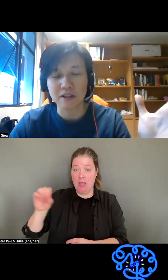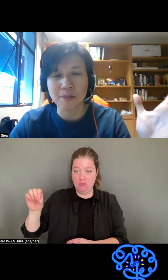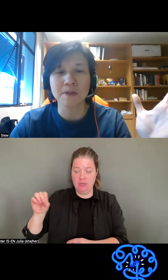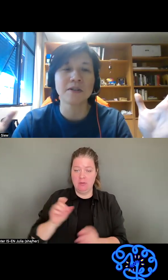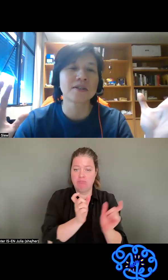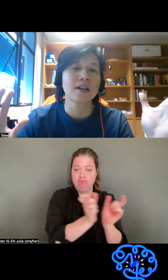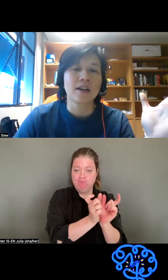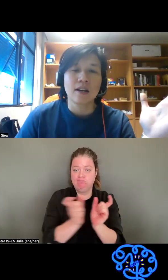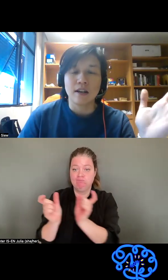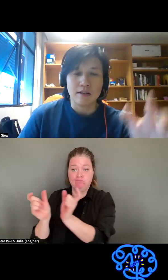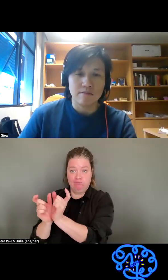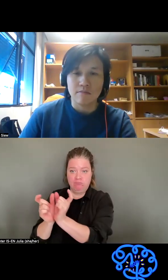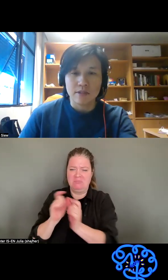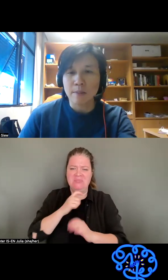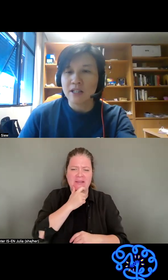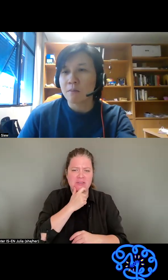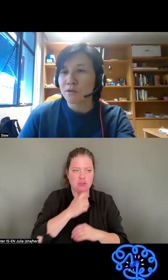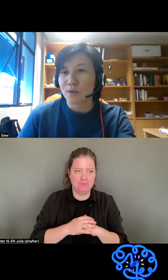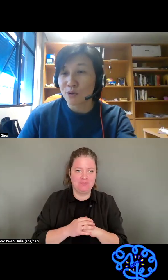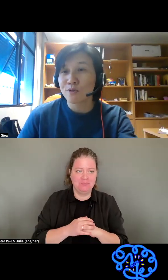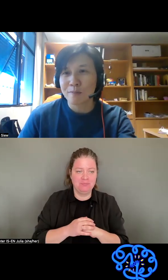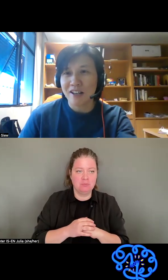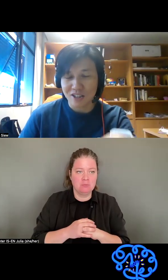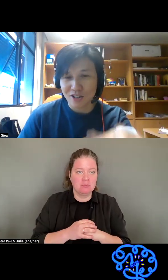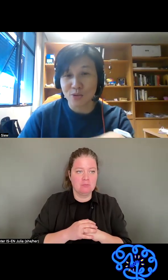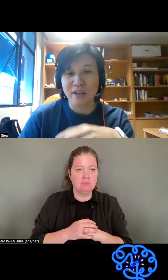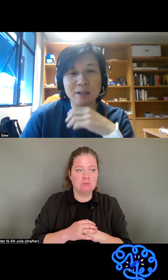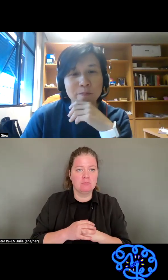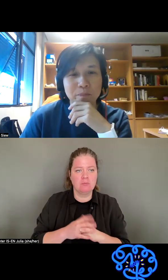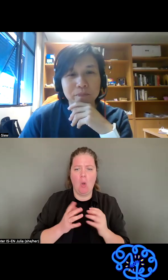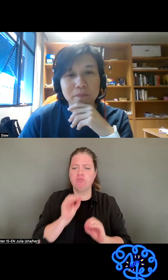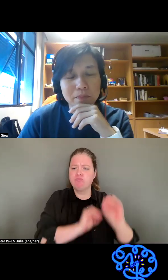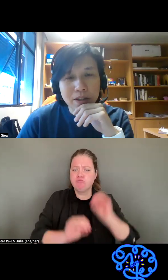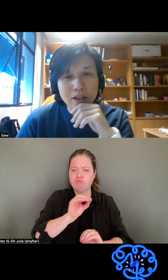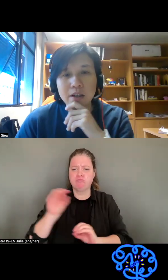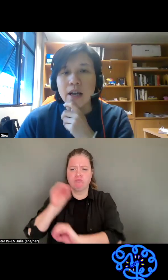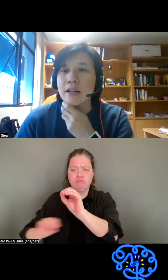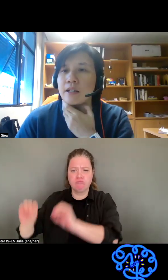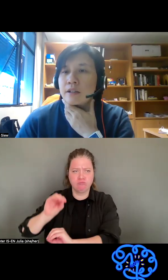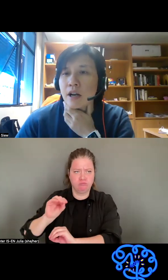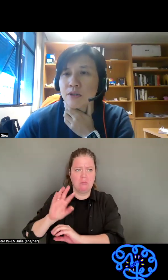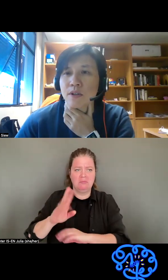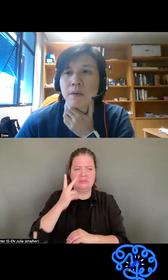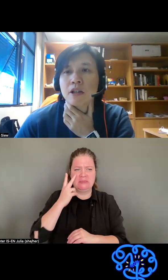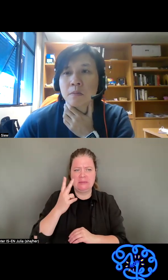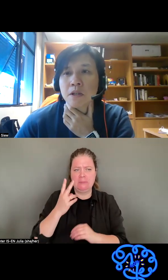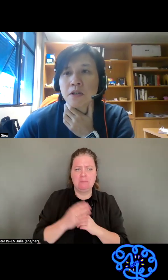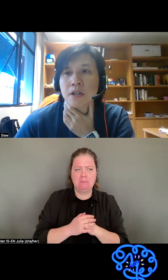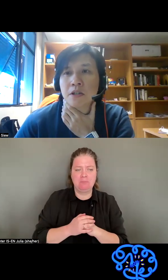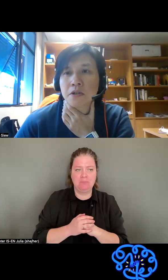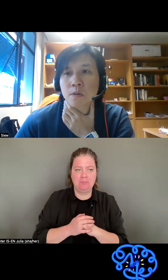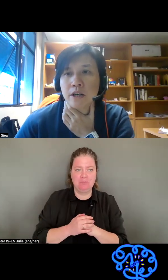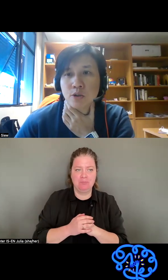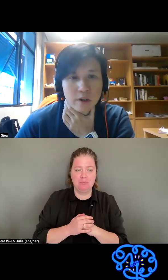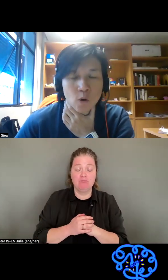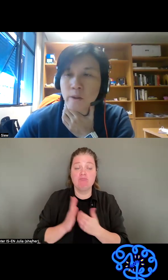the participants, and some examples of those word pairs are shown here. And the task for the participants